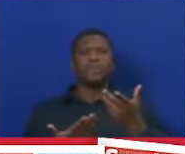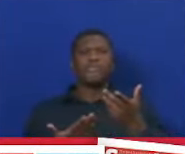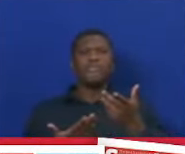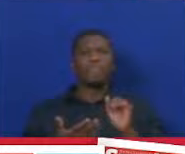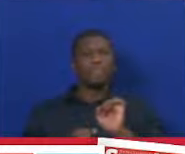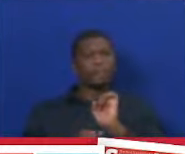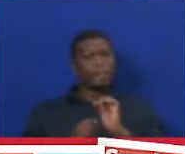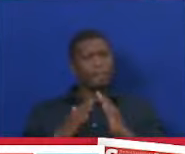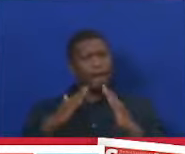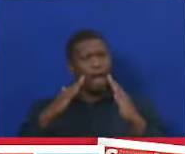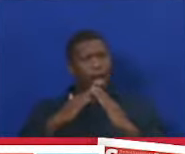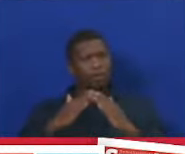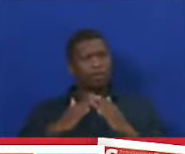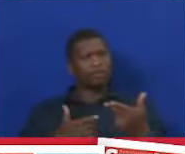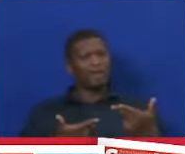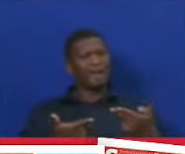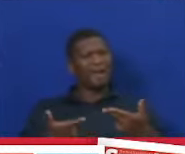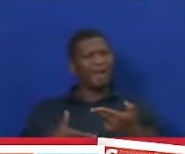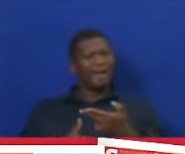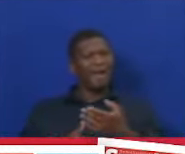residence that day.